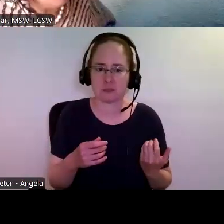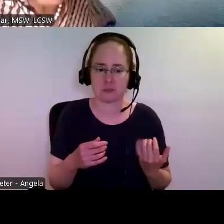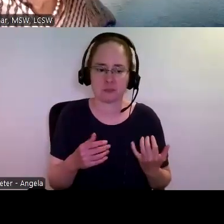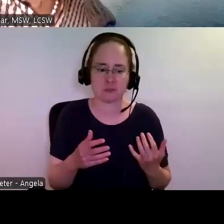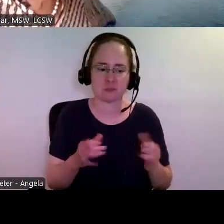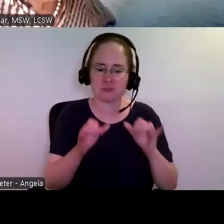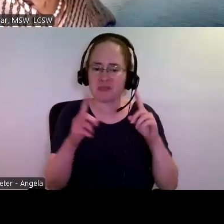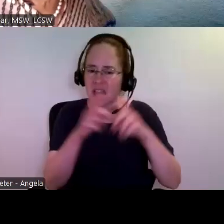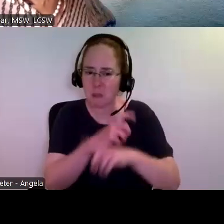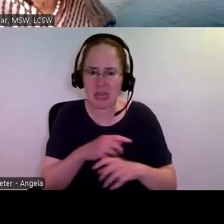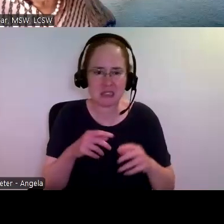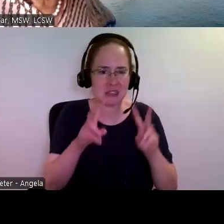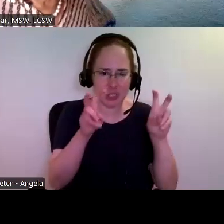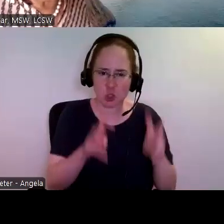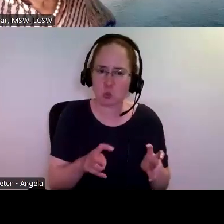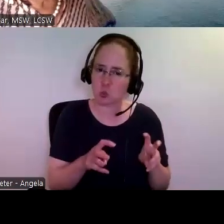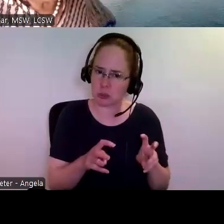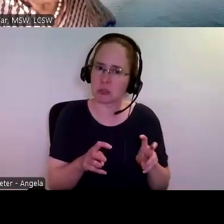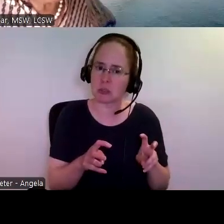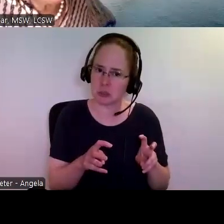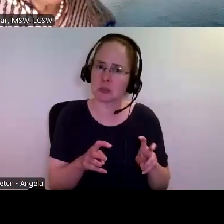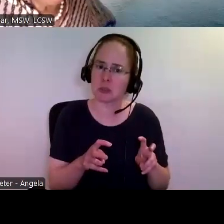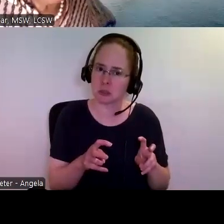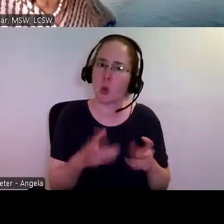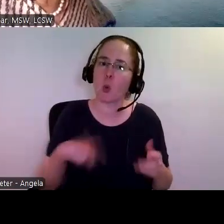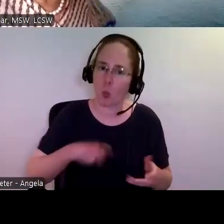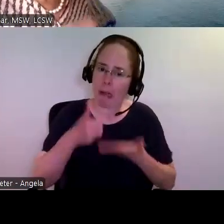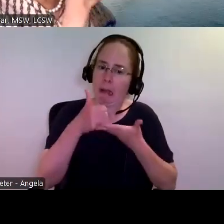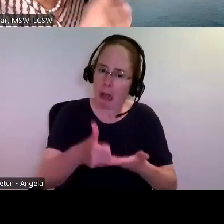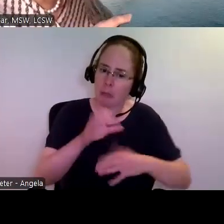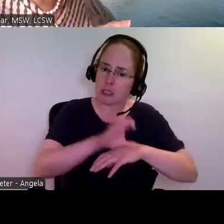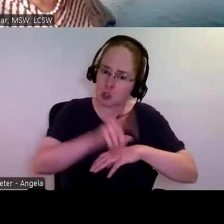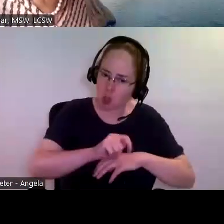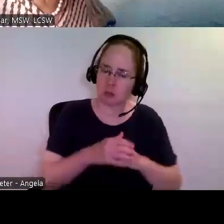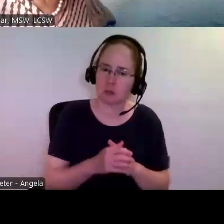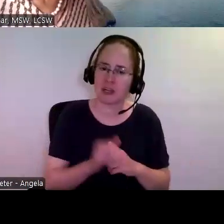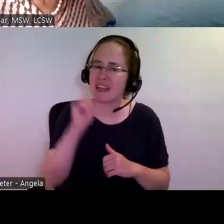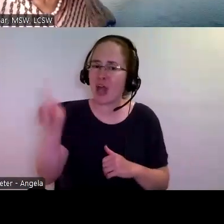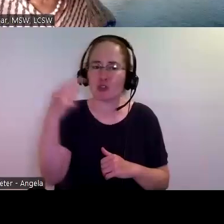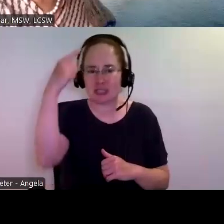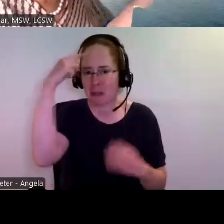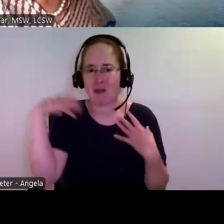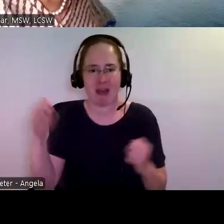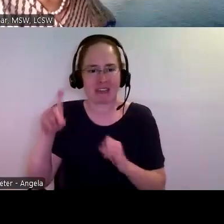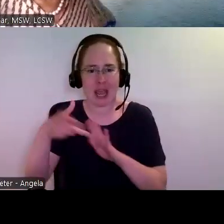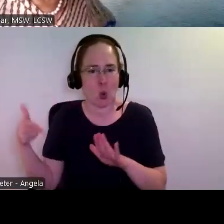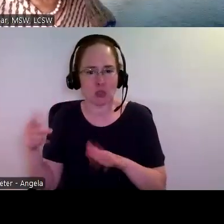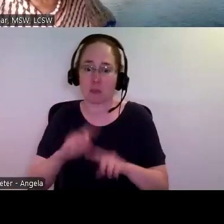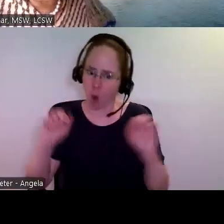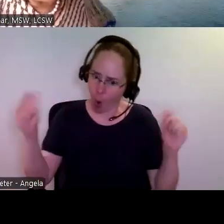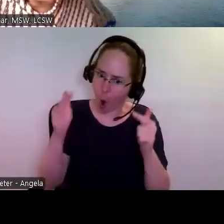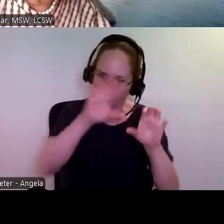the complex issues that we are consulting on. So it's not just the mental health diagnosis, but it's all of